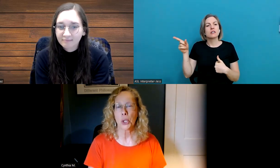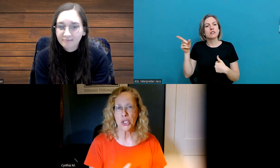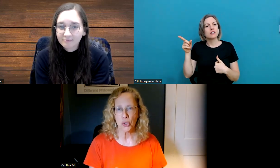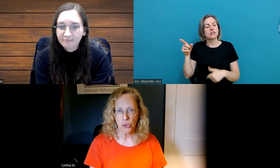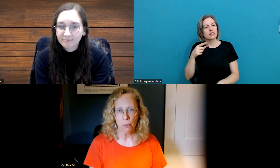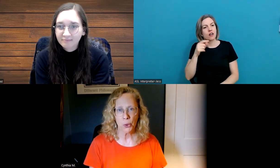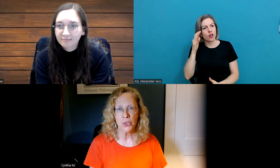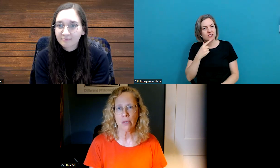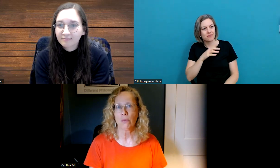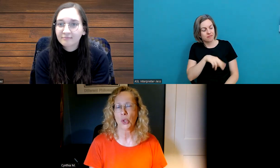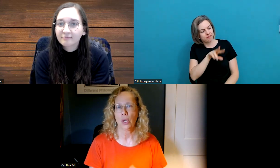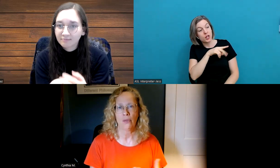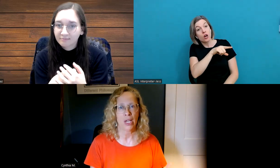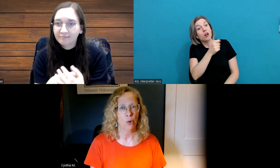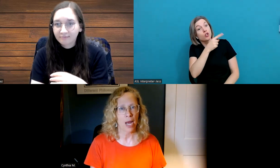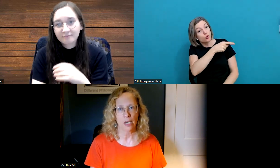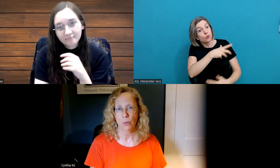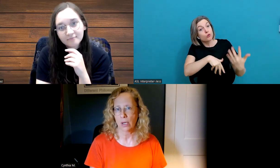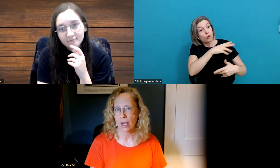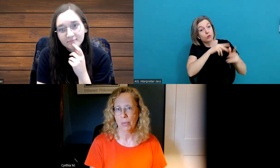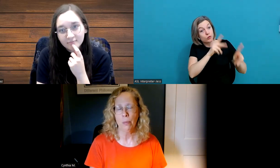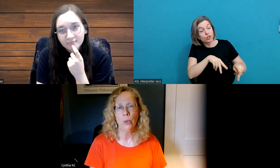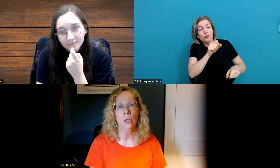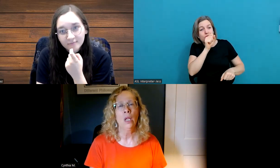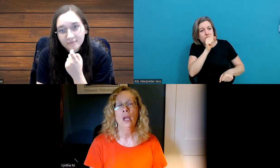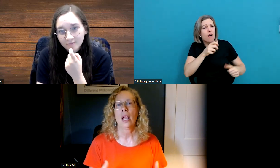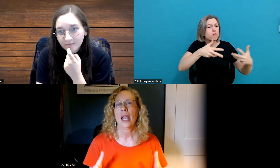You're a very social person. You love interacting with a lot